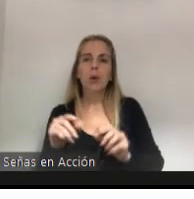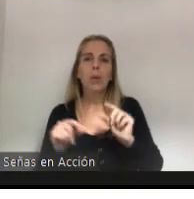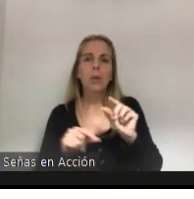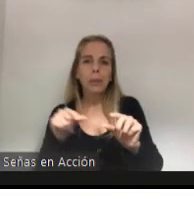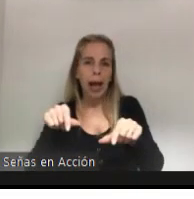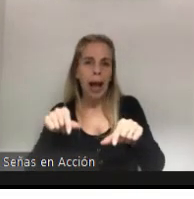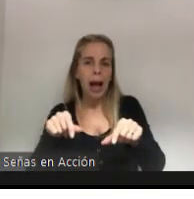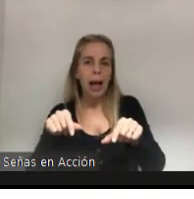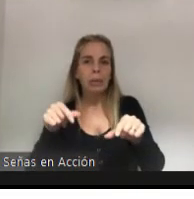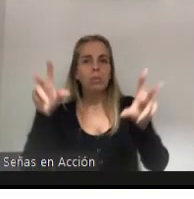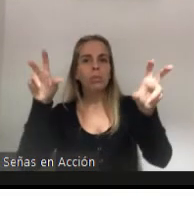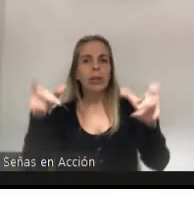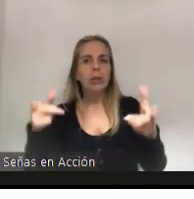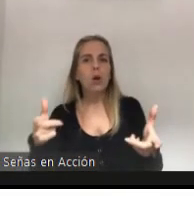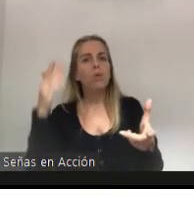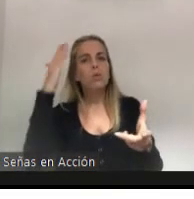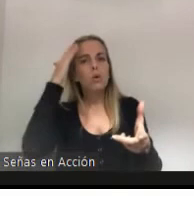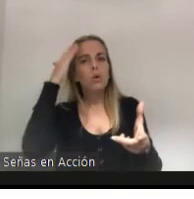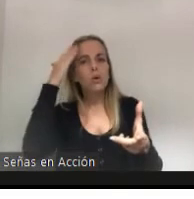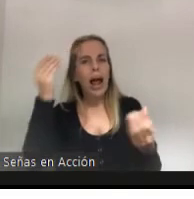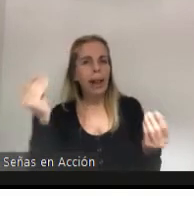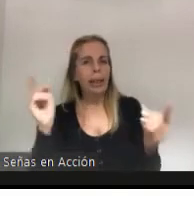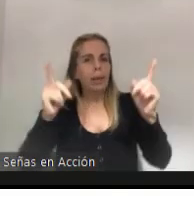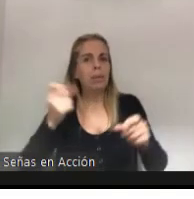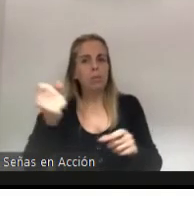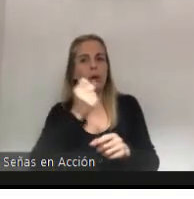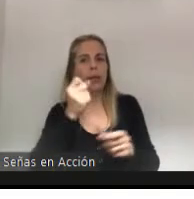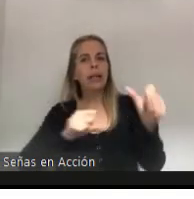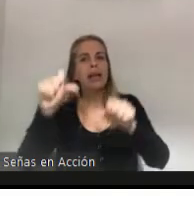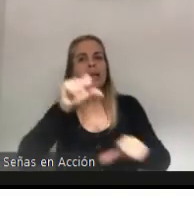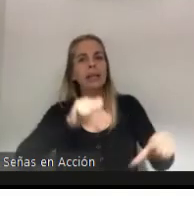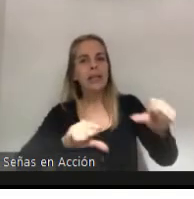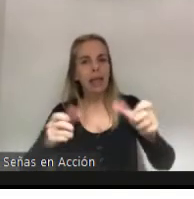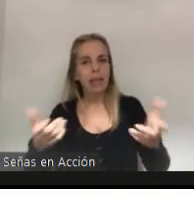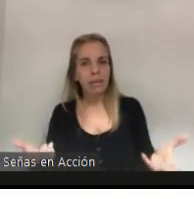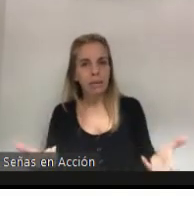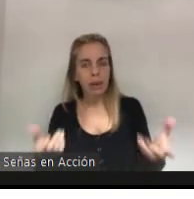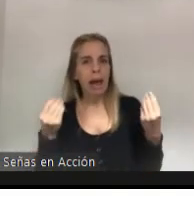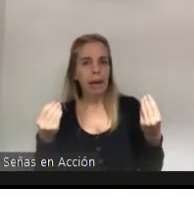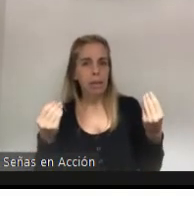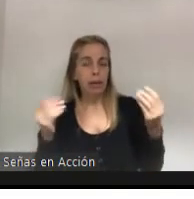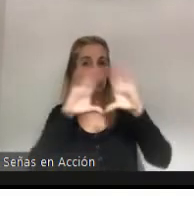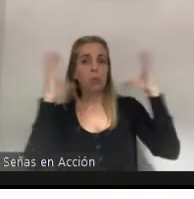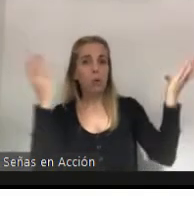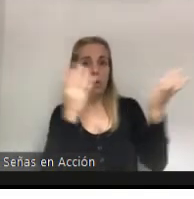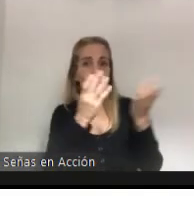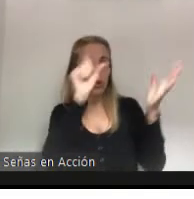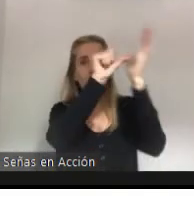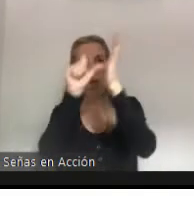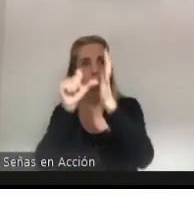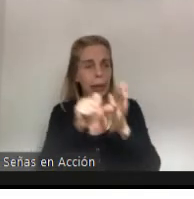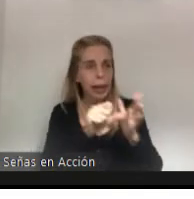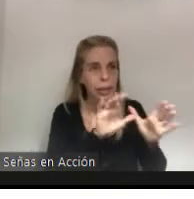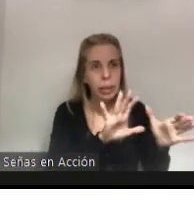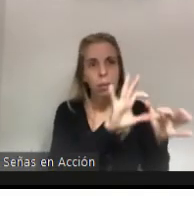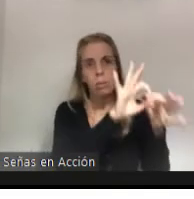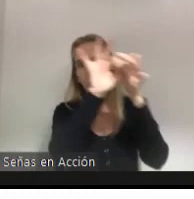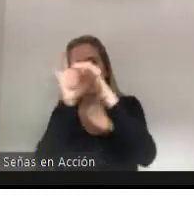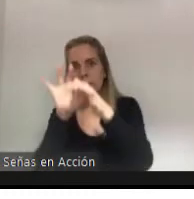incorporate in the cultural discussion the scientific factor in a world where we increasingly